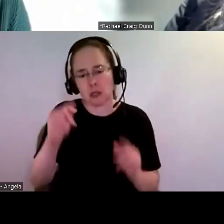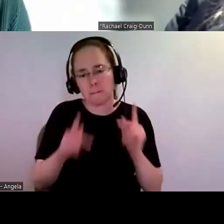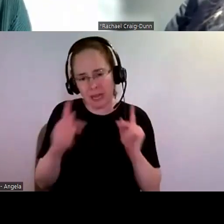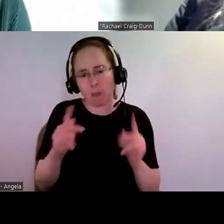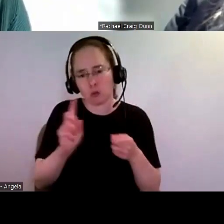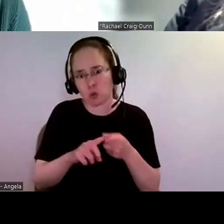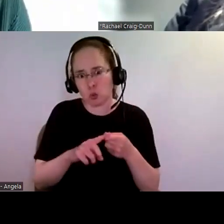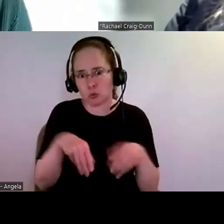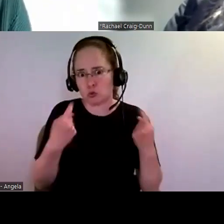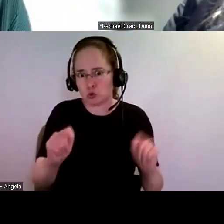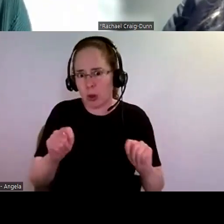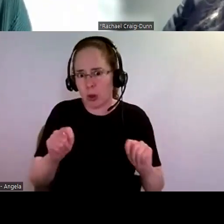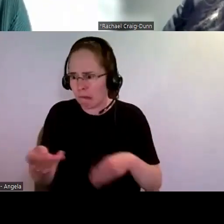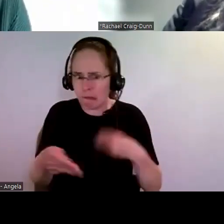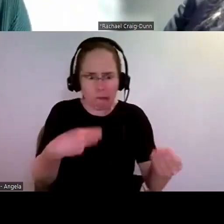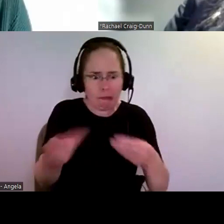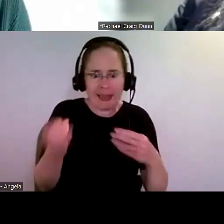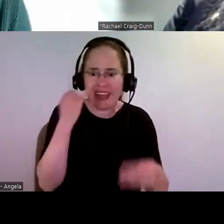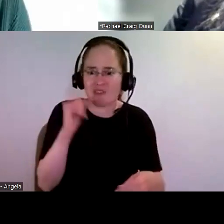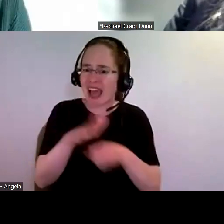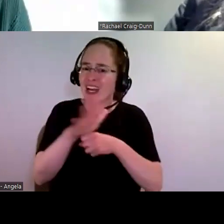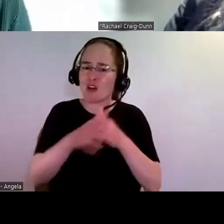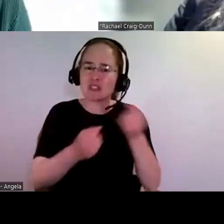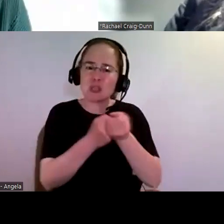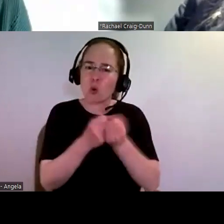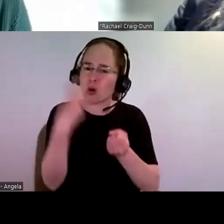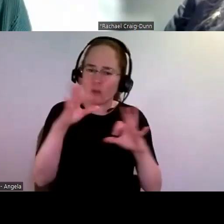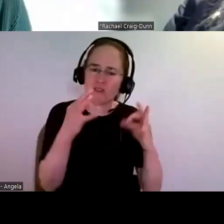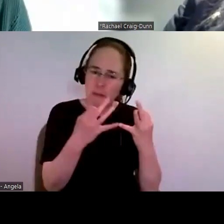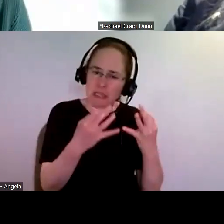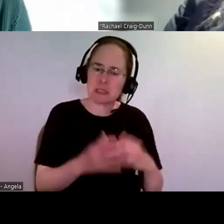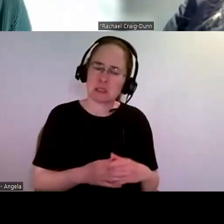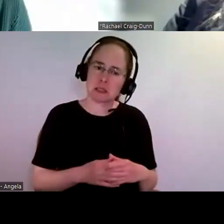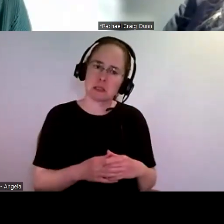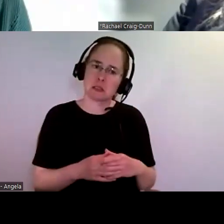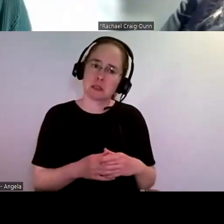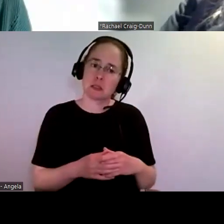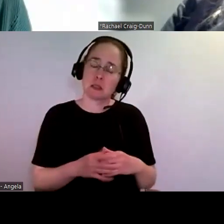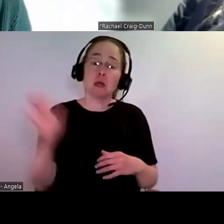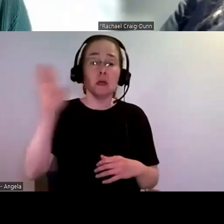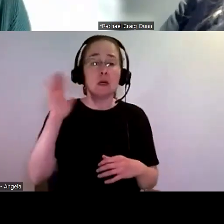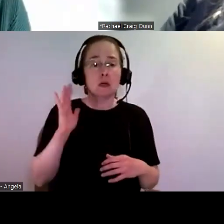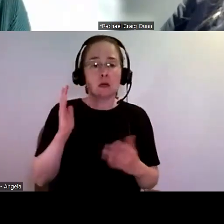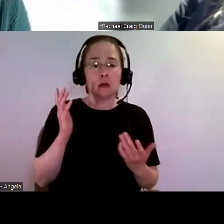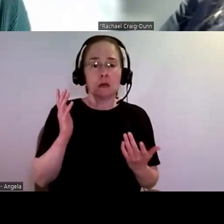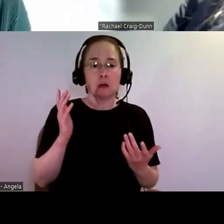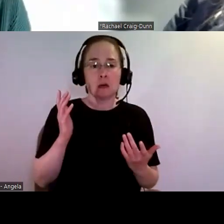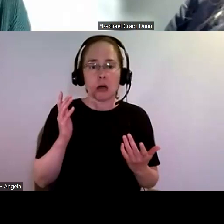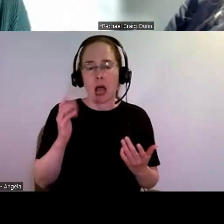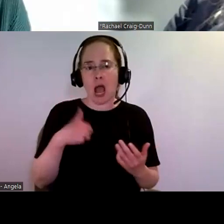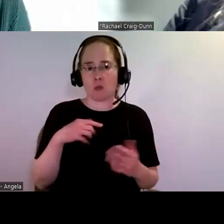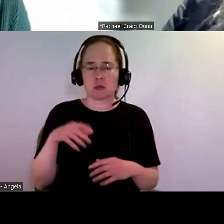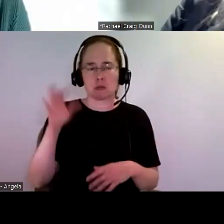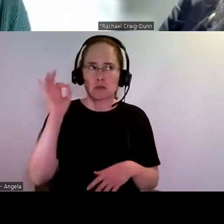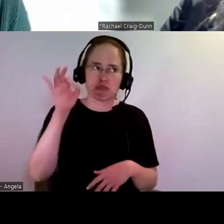pluggers in terms of when there's not enough support given to the family. When I was giving my little rant on